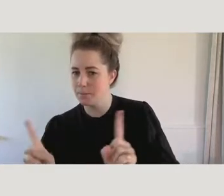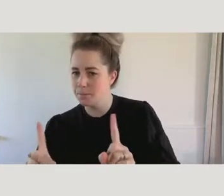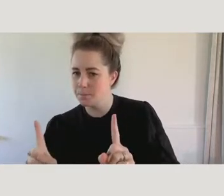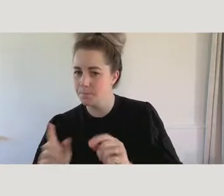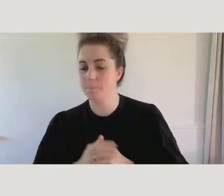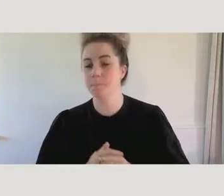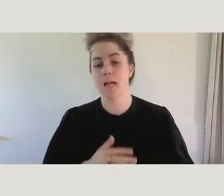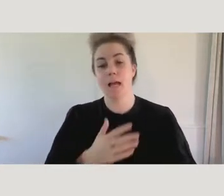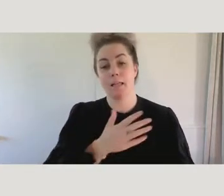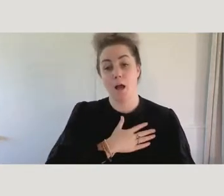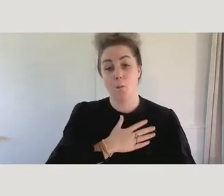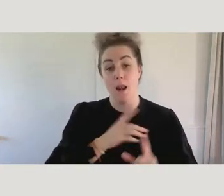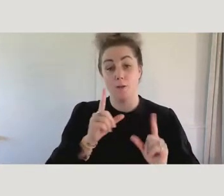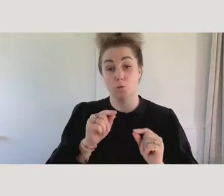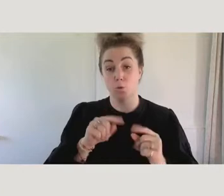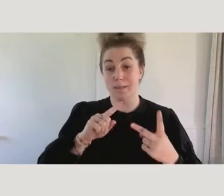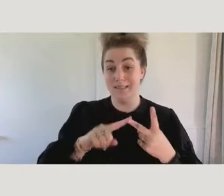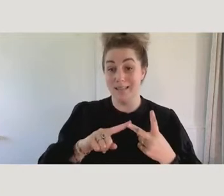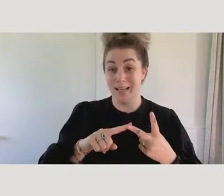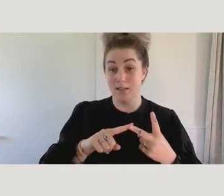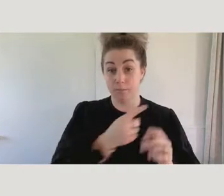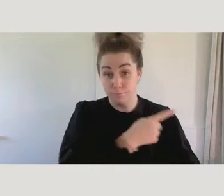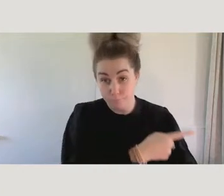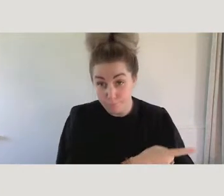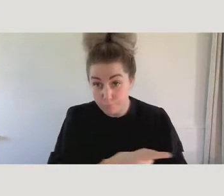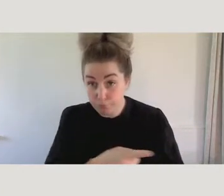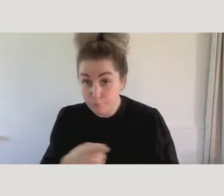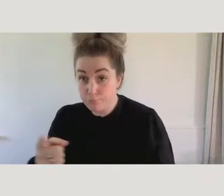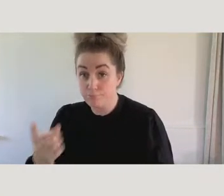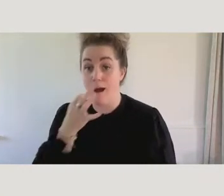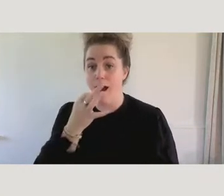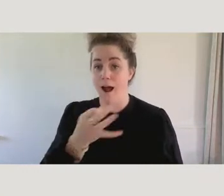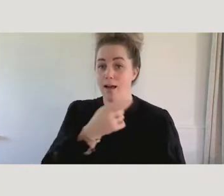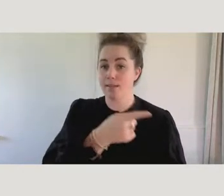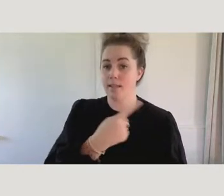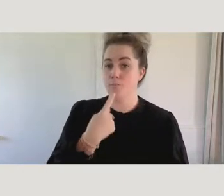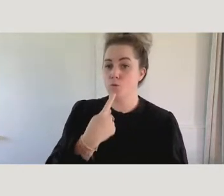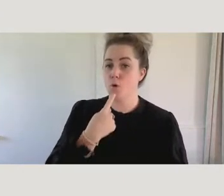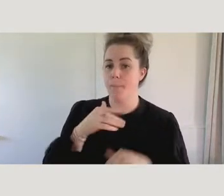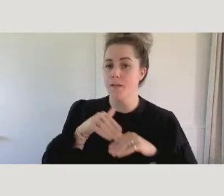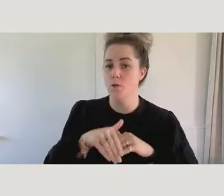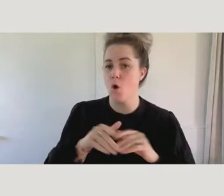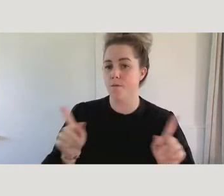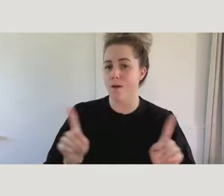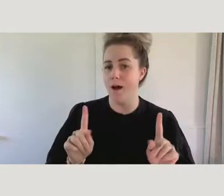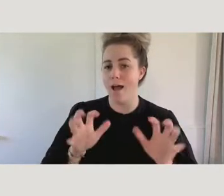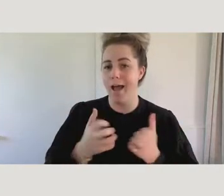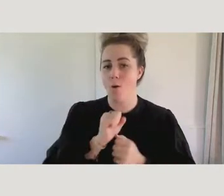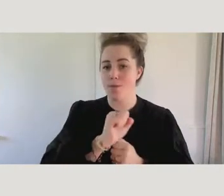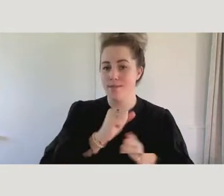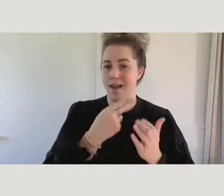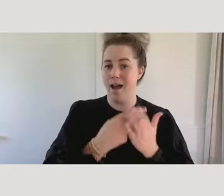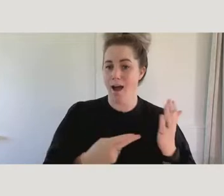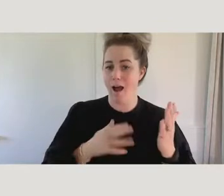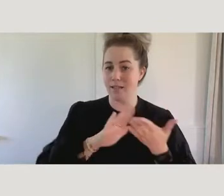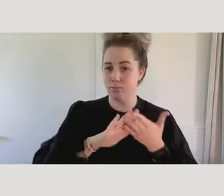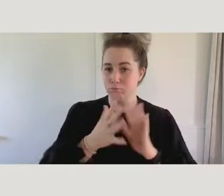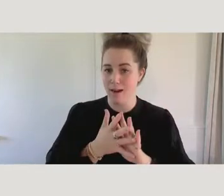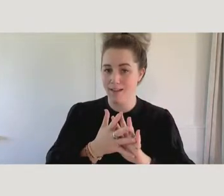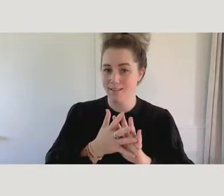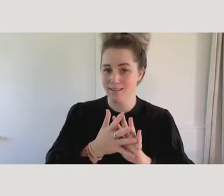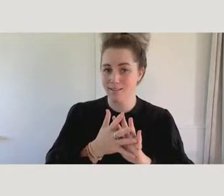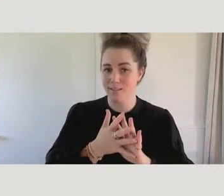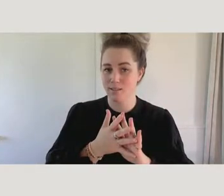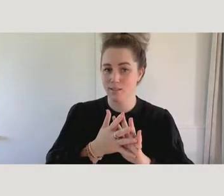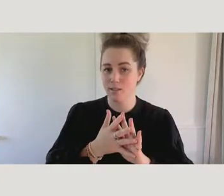what I'd like to do is come back and ask them to comment on how their art practice has